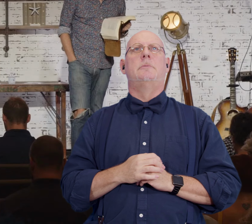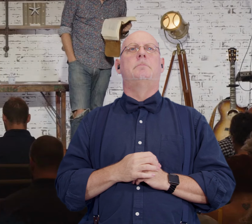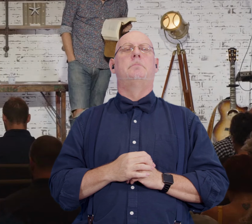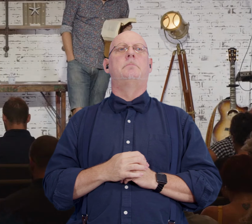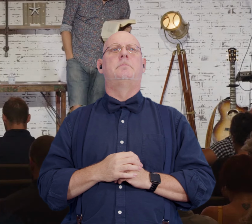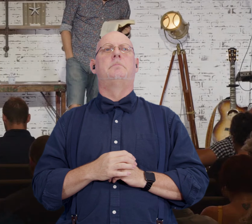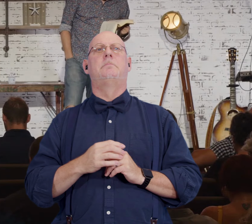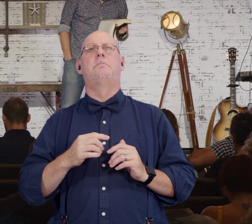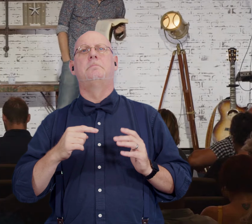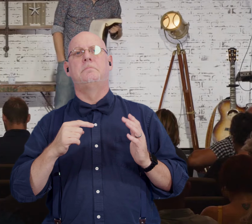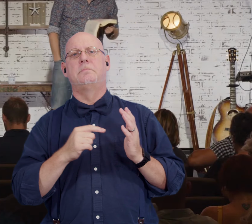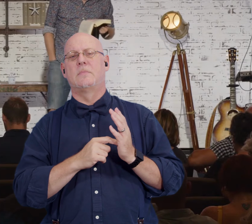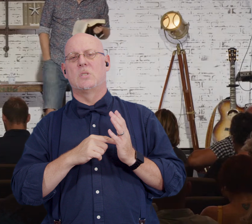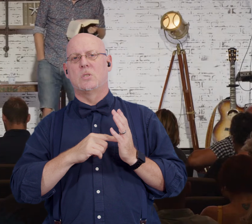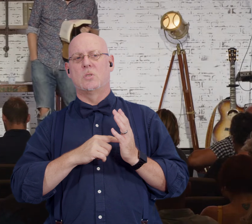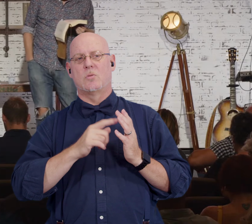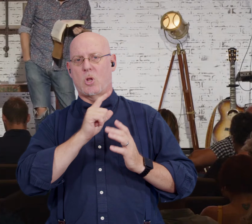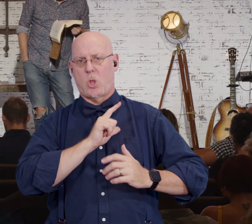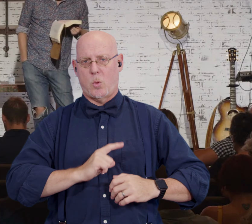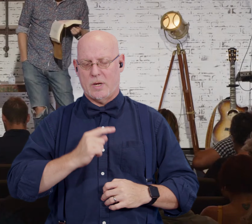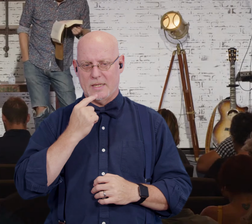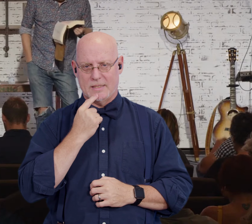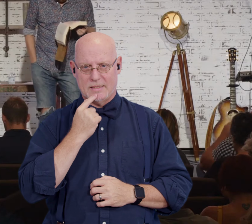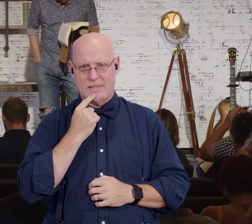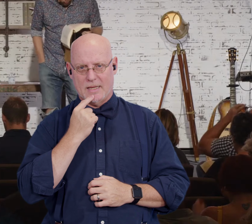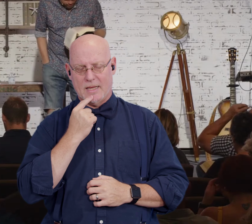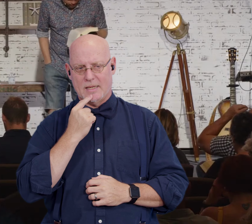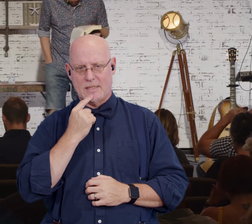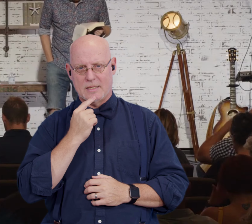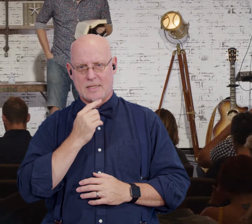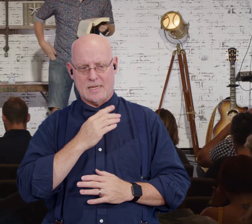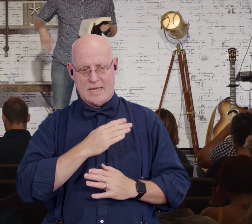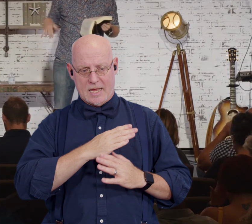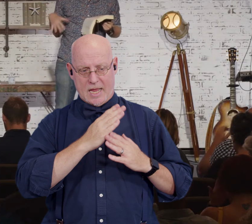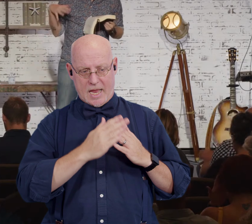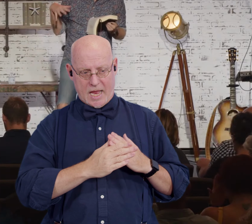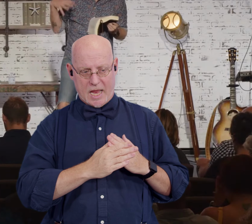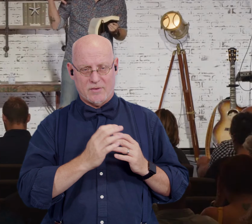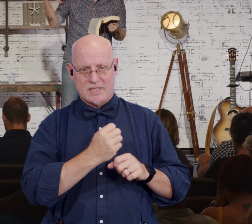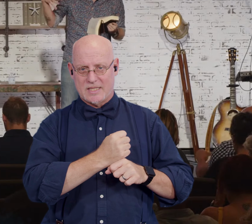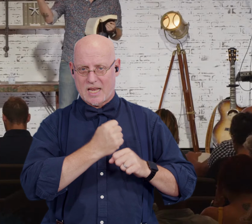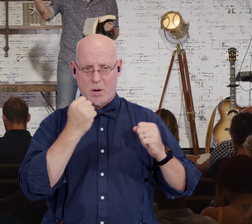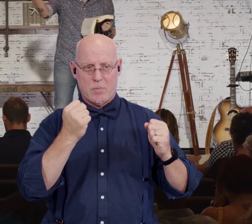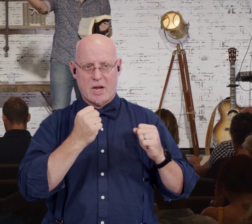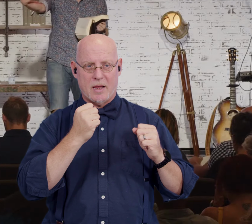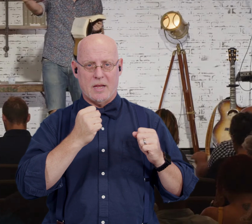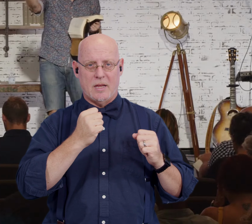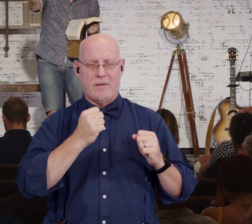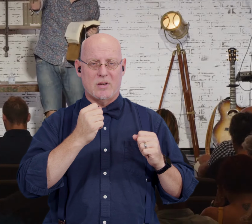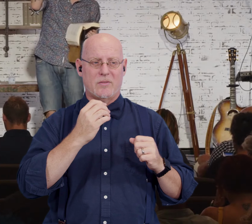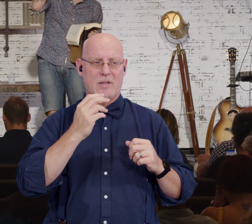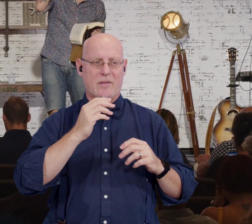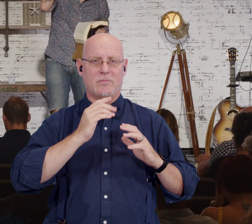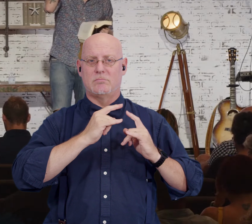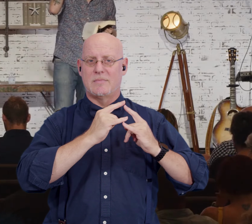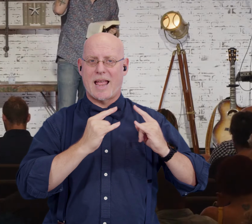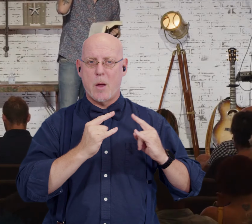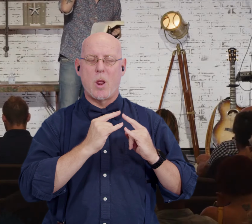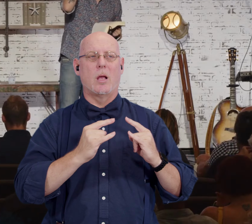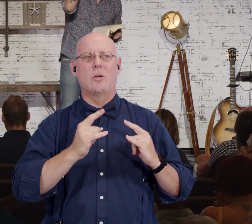And this is what the Lord says at the conclusion of this celebratory Feast of Tabernacles, where the